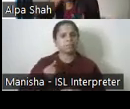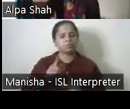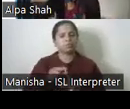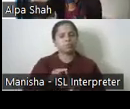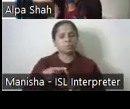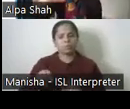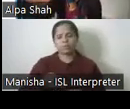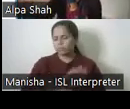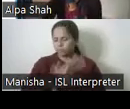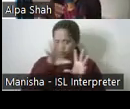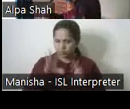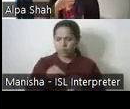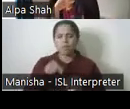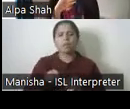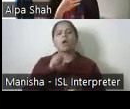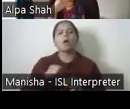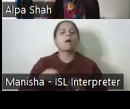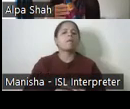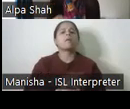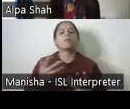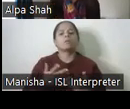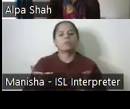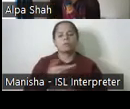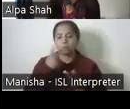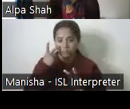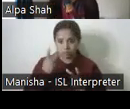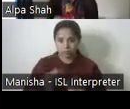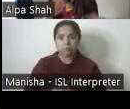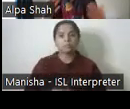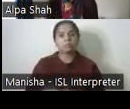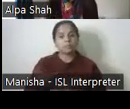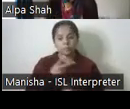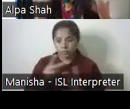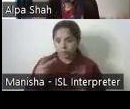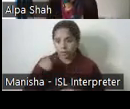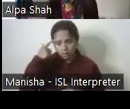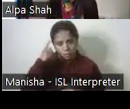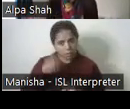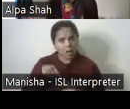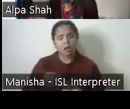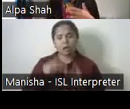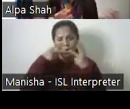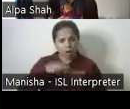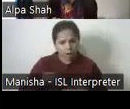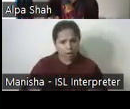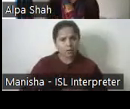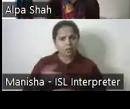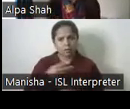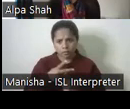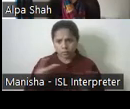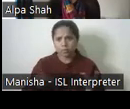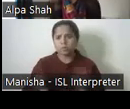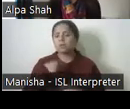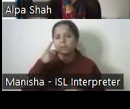So the overall effect of this development trajectory may be to turn Adivasis into pauperized